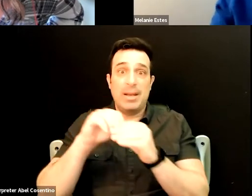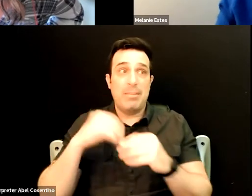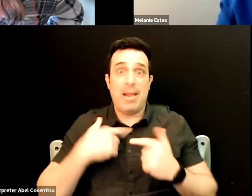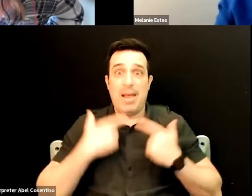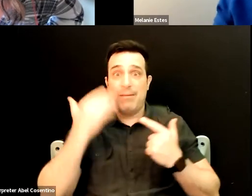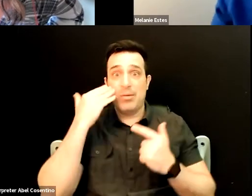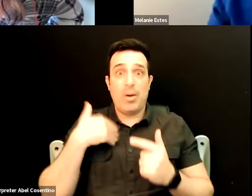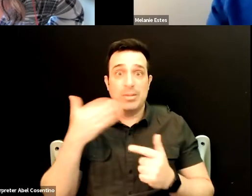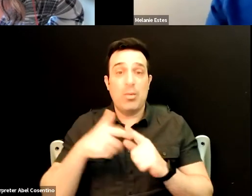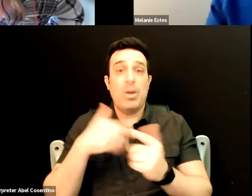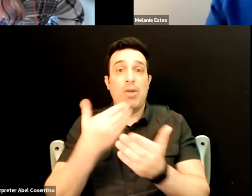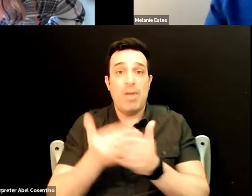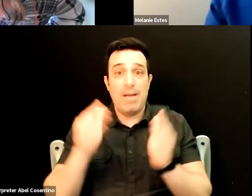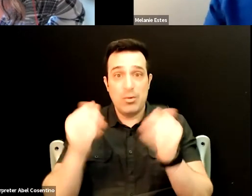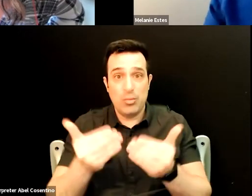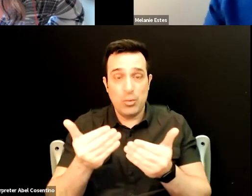once I got to a room,